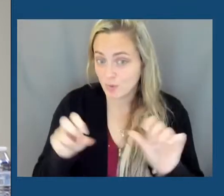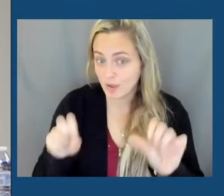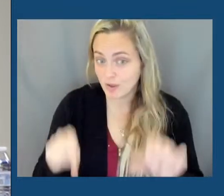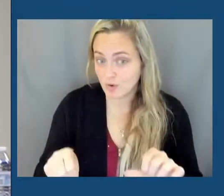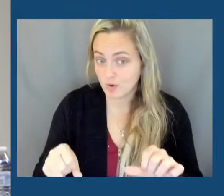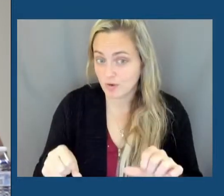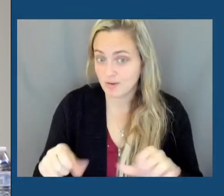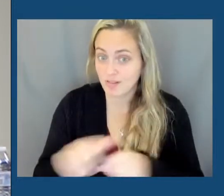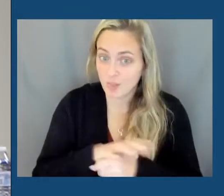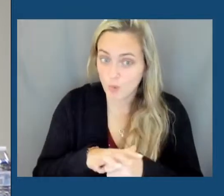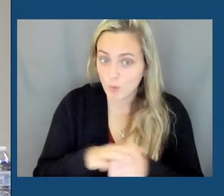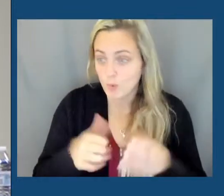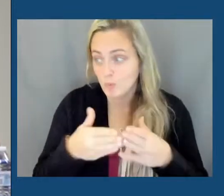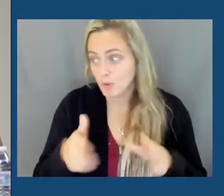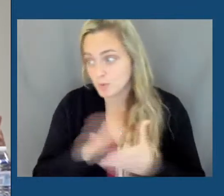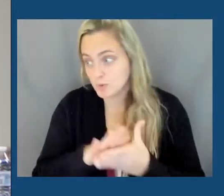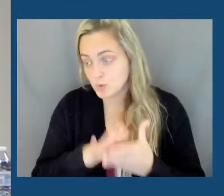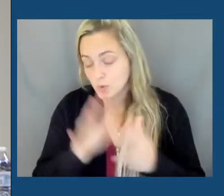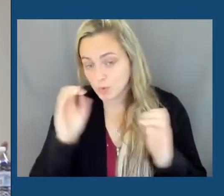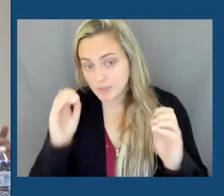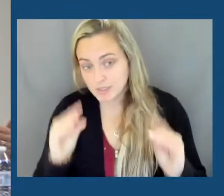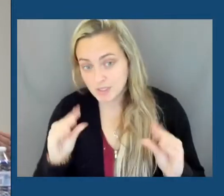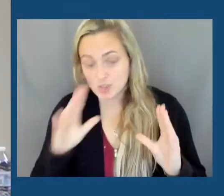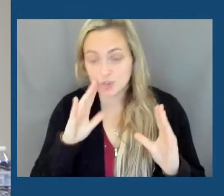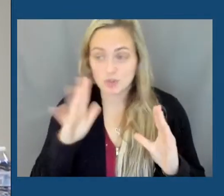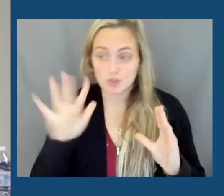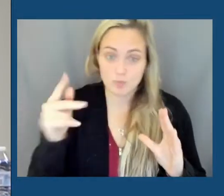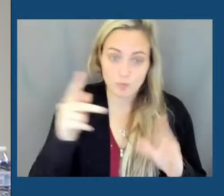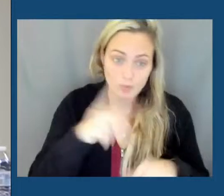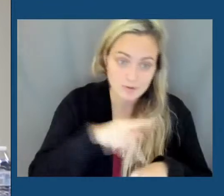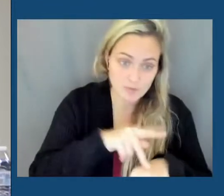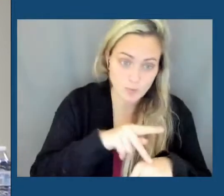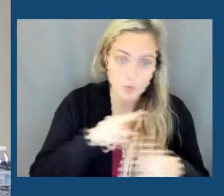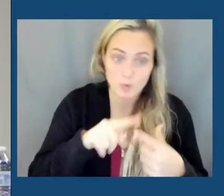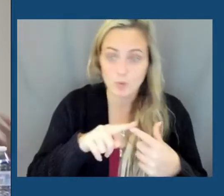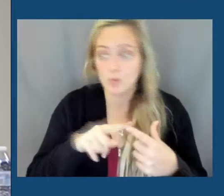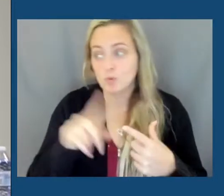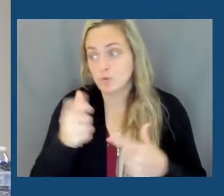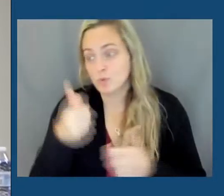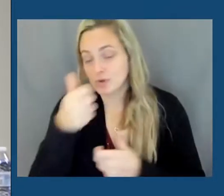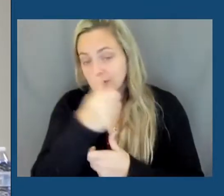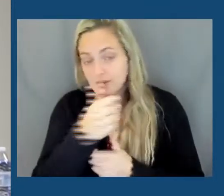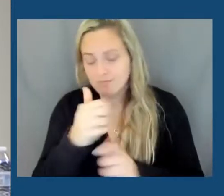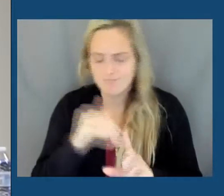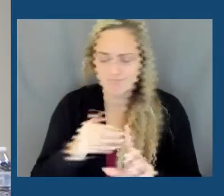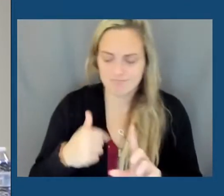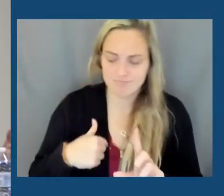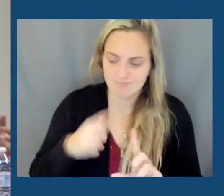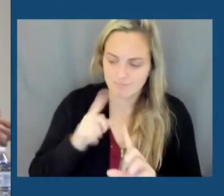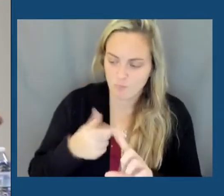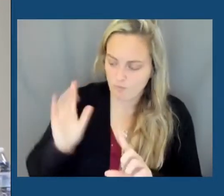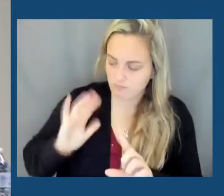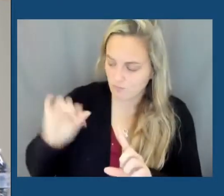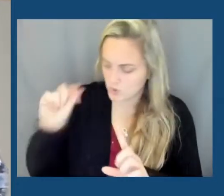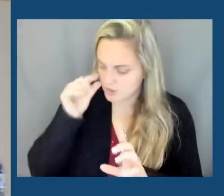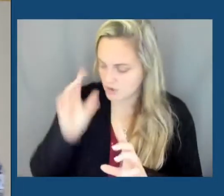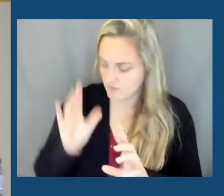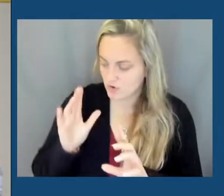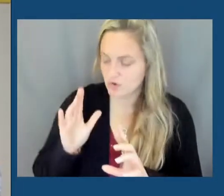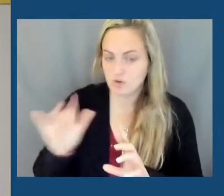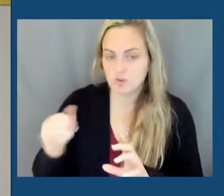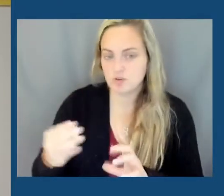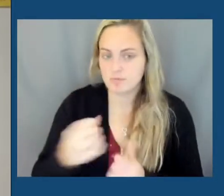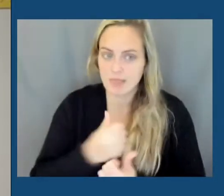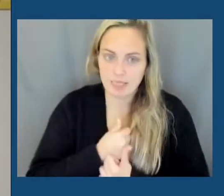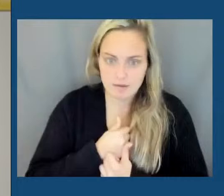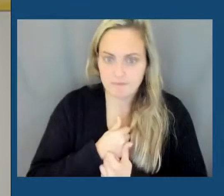local public school with teachers and principal and superintendent, it reminded me of being governor, a job I loved